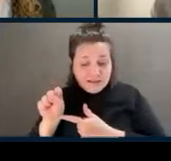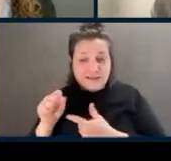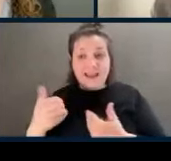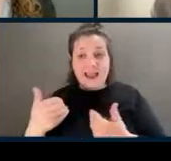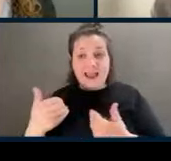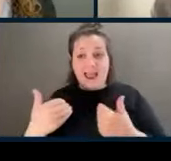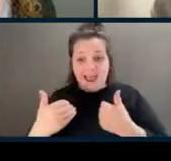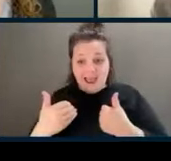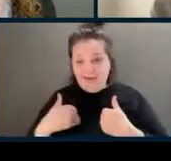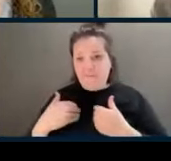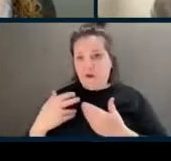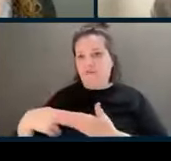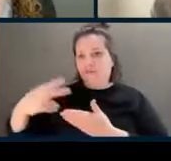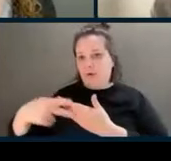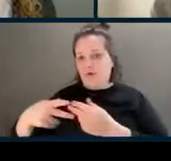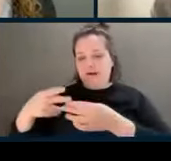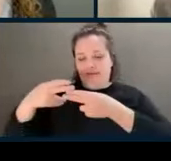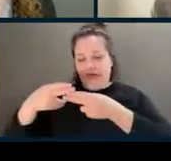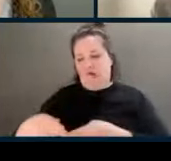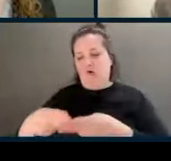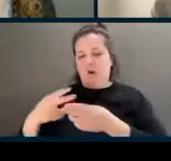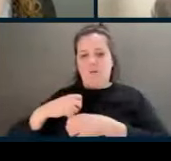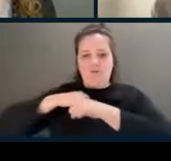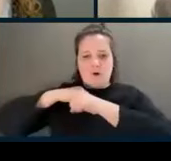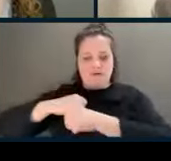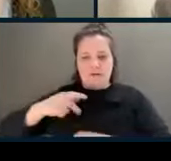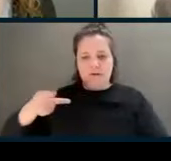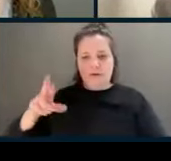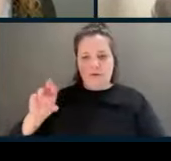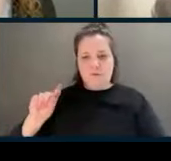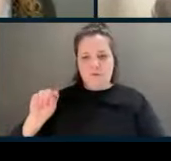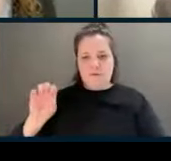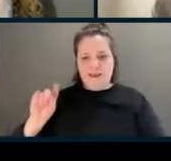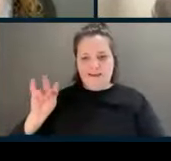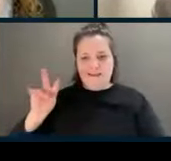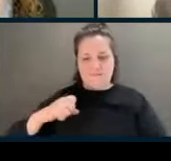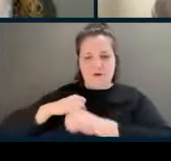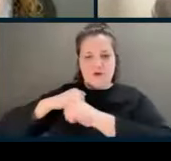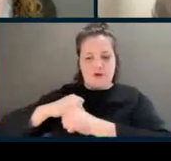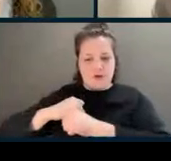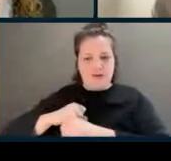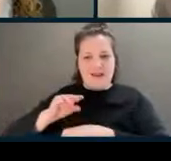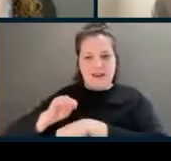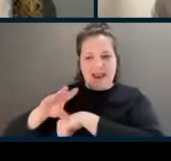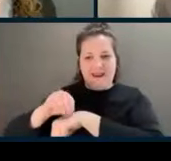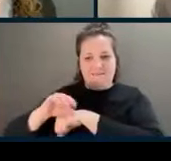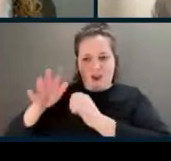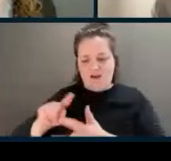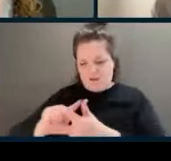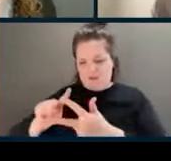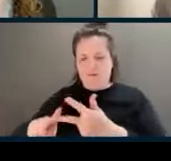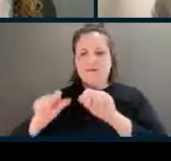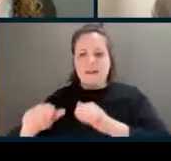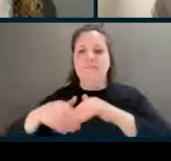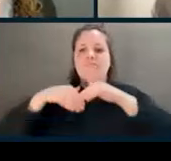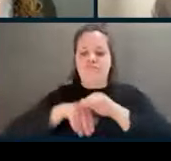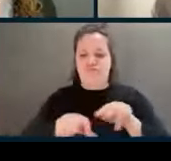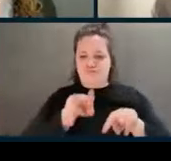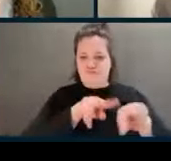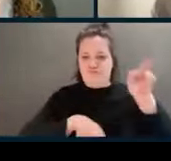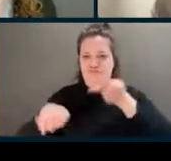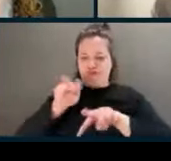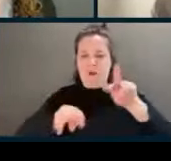called Protective Security Advisors. All of them can do threat assessments and or can come into your place of worship or community center and just